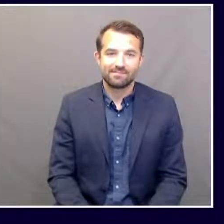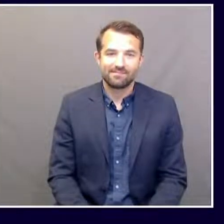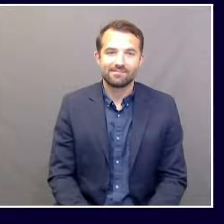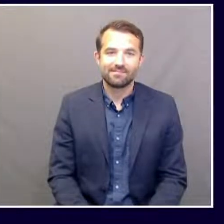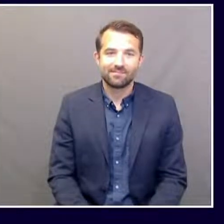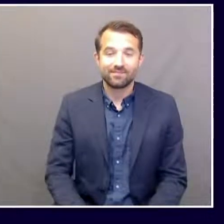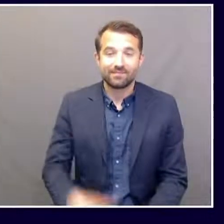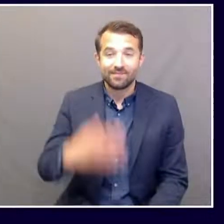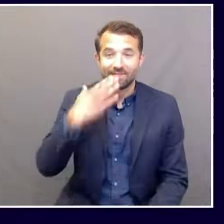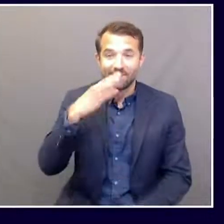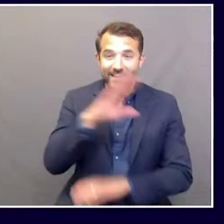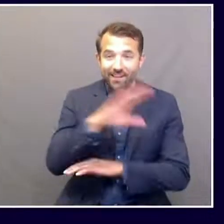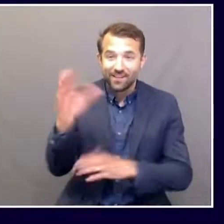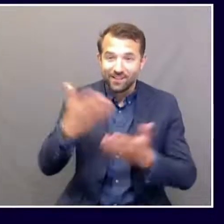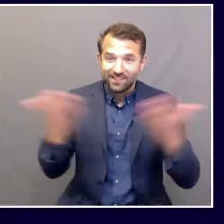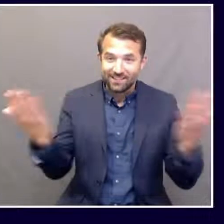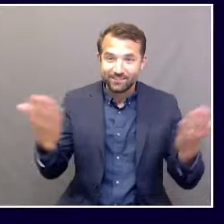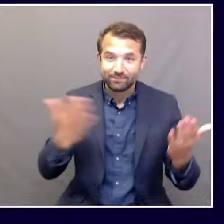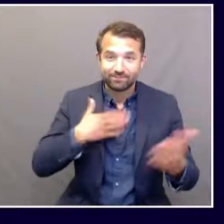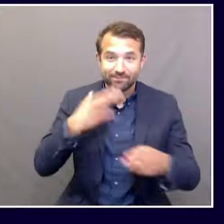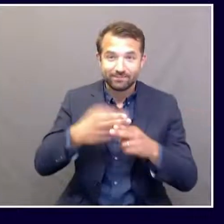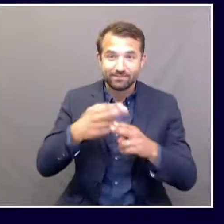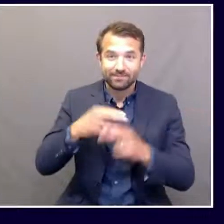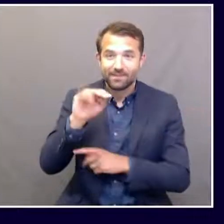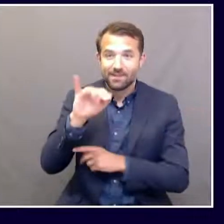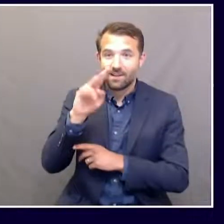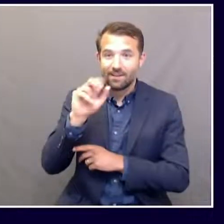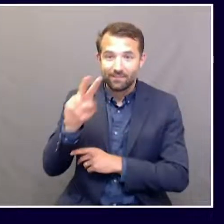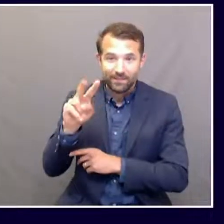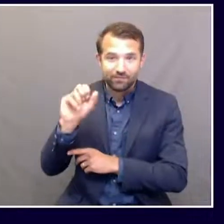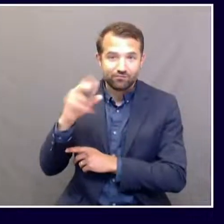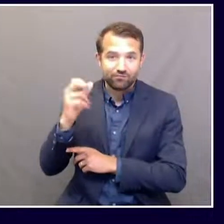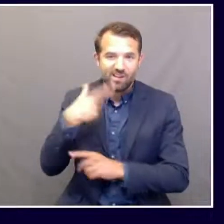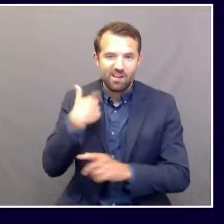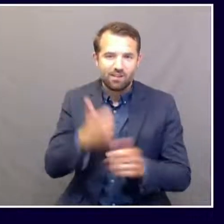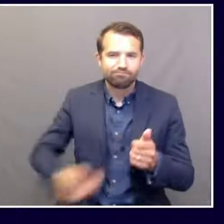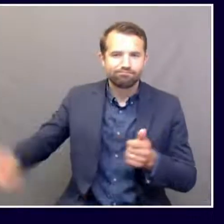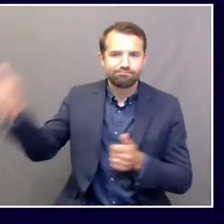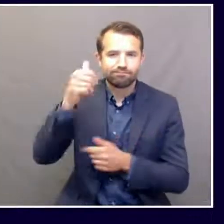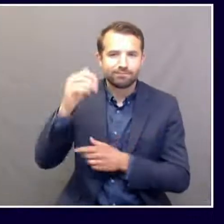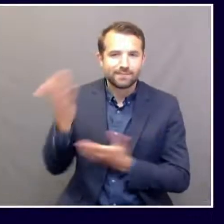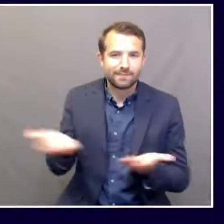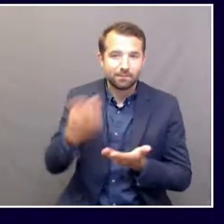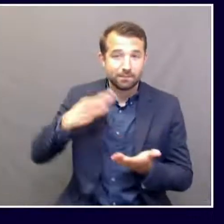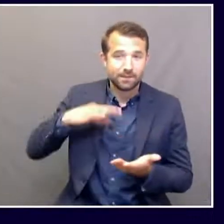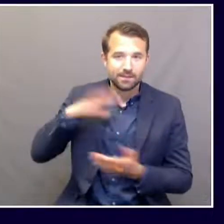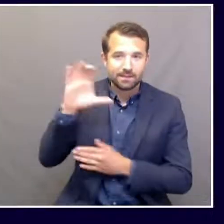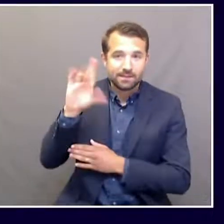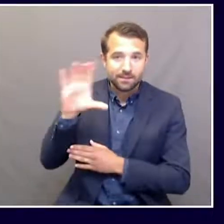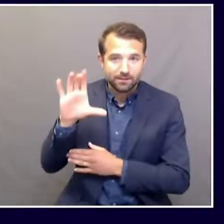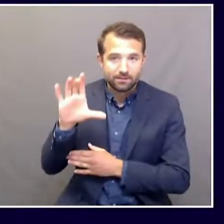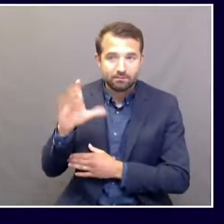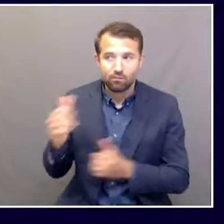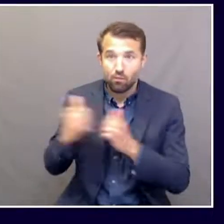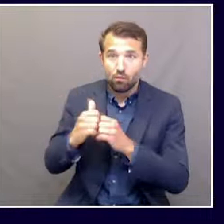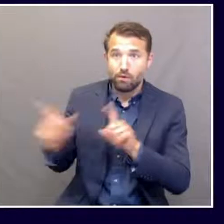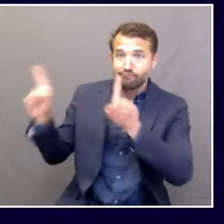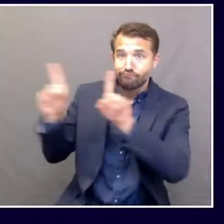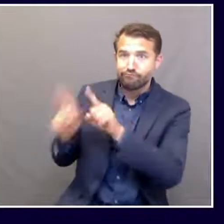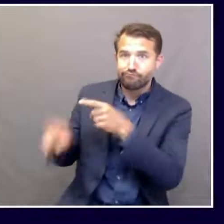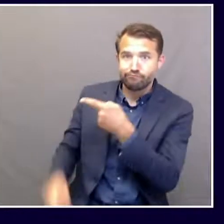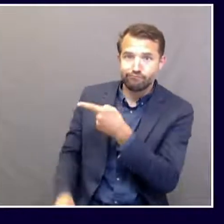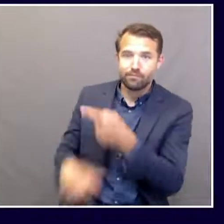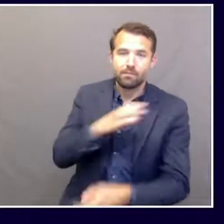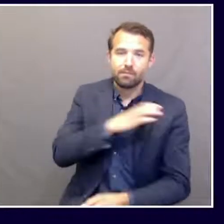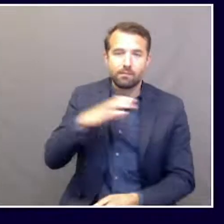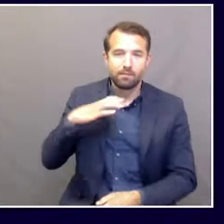Good afternoon, everyone. I'm Nirav Shah, Director of the Maine CDC. I'm joined this afternoon by Commissioner Jean Lambrew from Maine's Department of